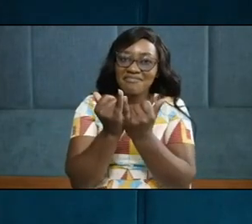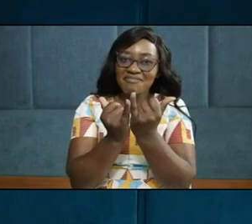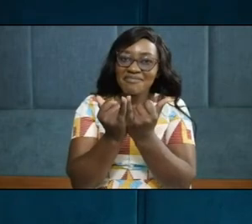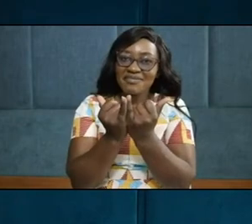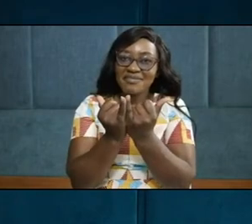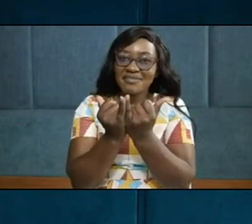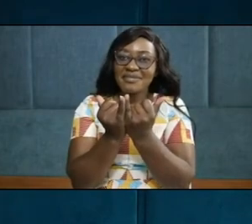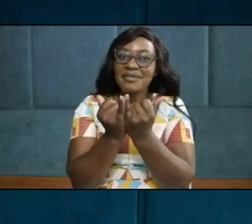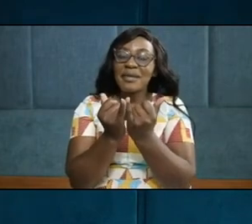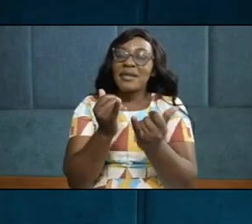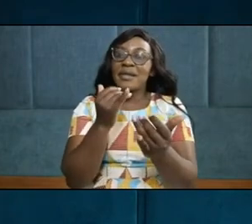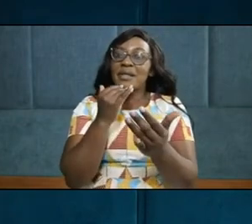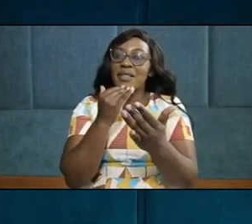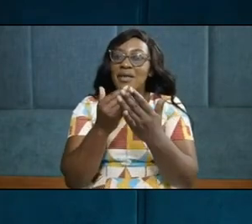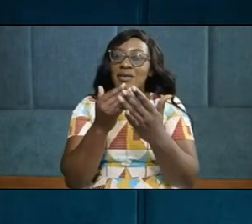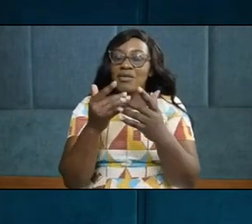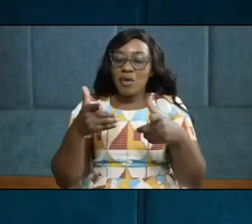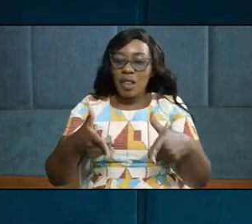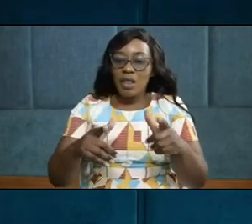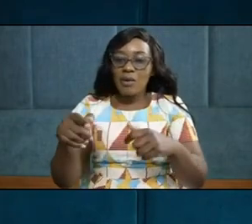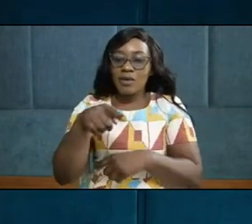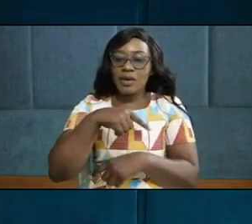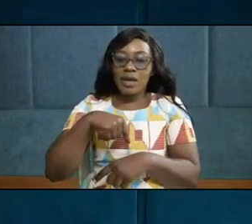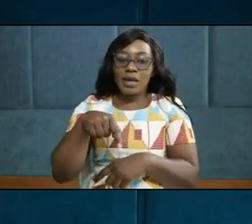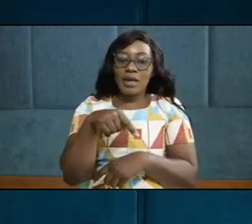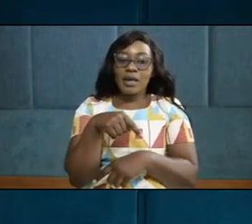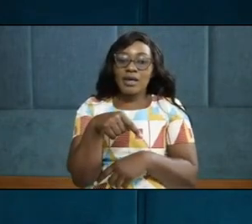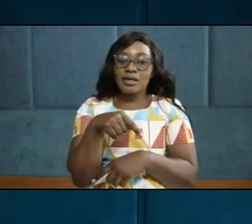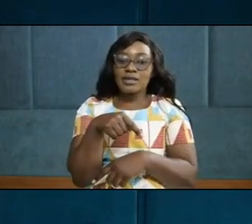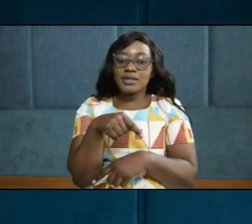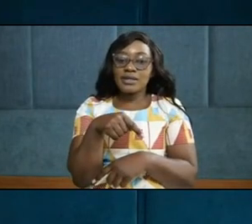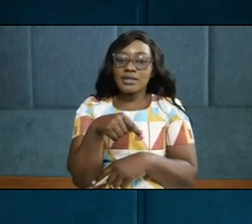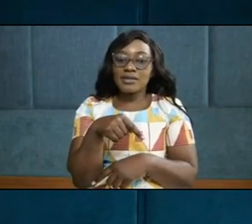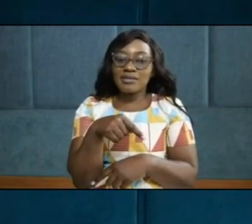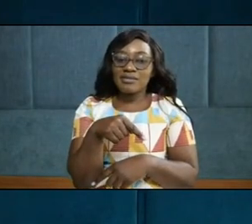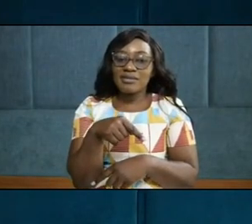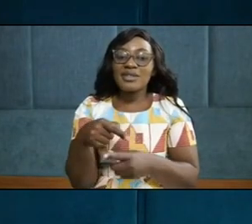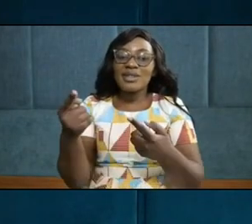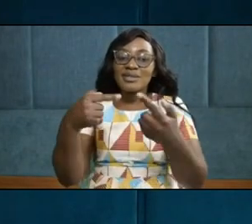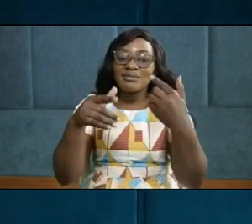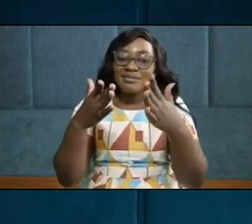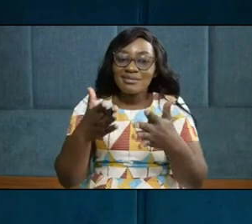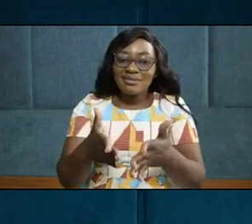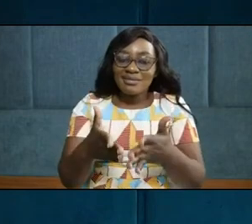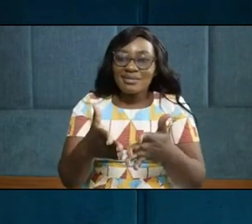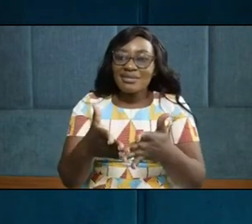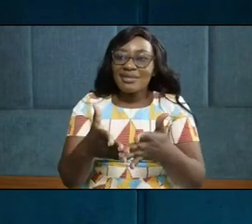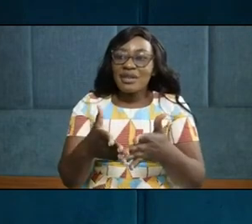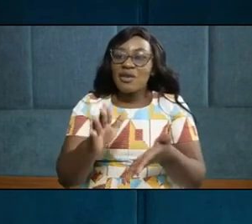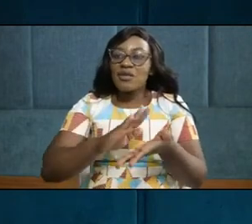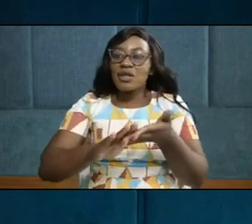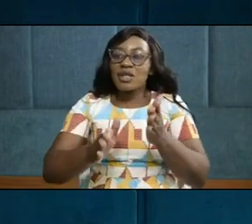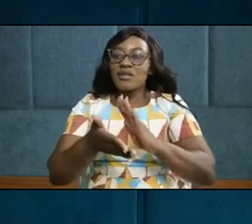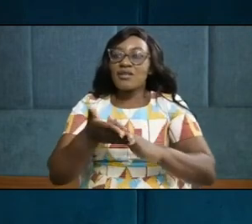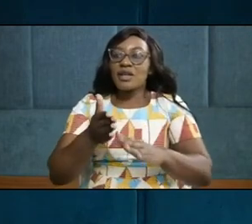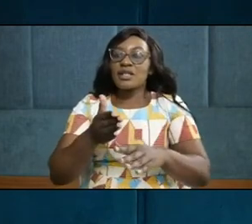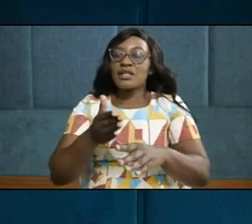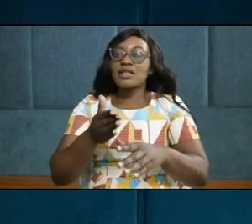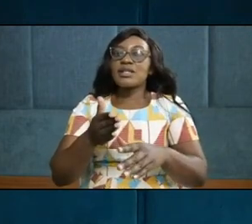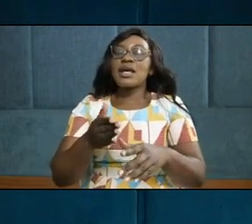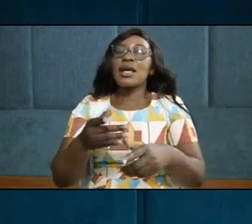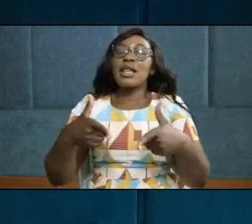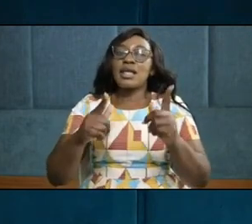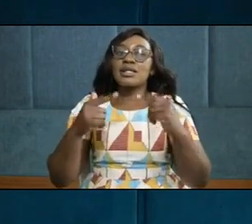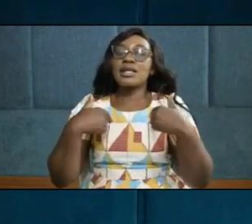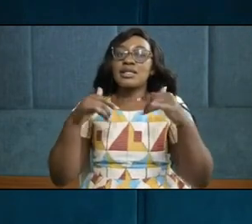tell about Paul's work for you. Forgive our sins and help us to be like Paul. In Jesus' name we pray and